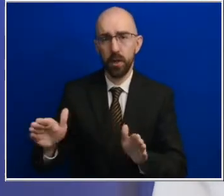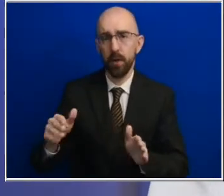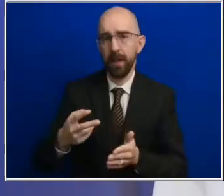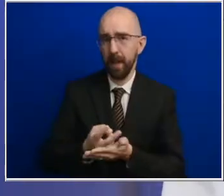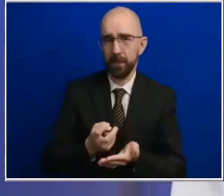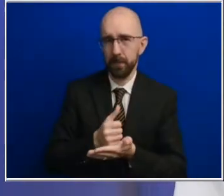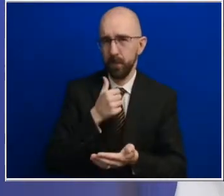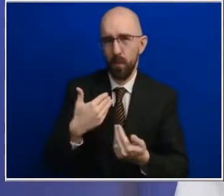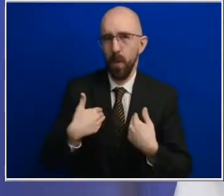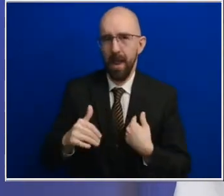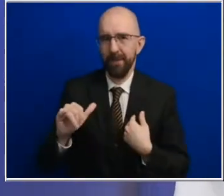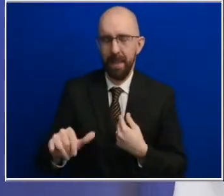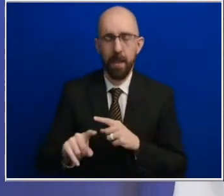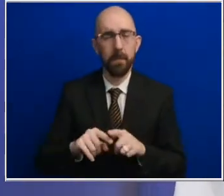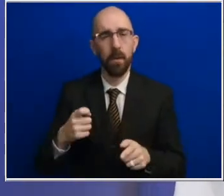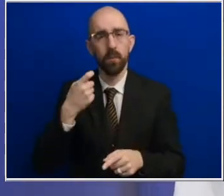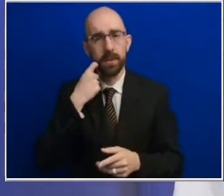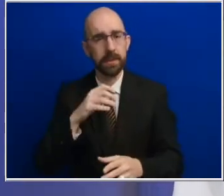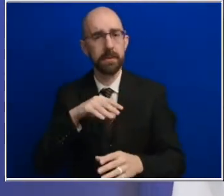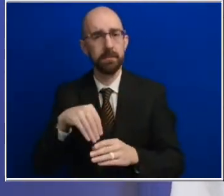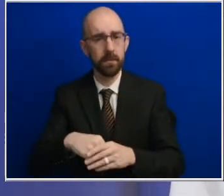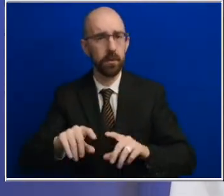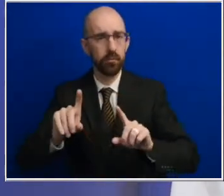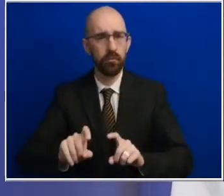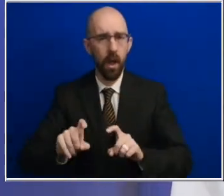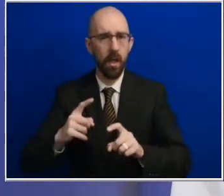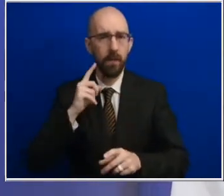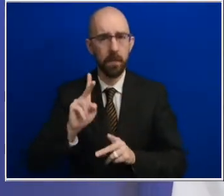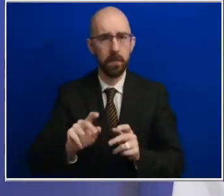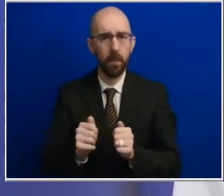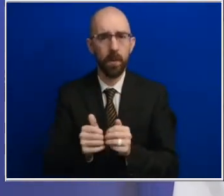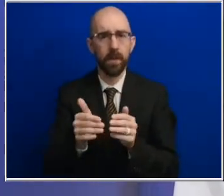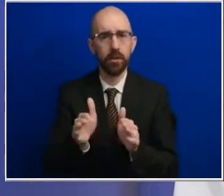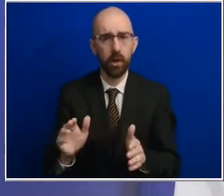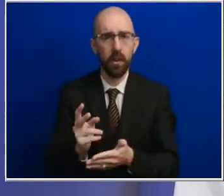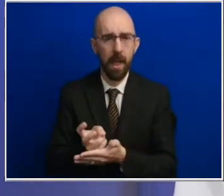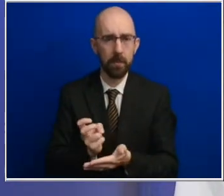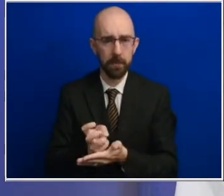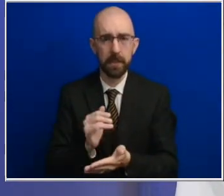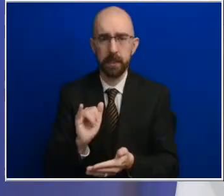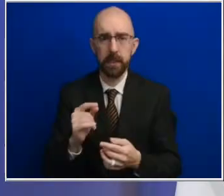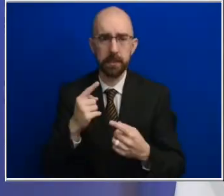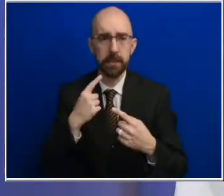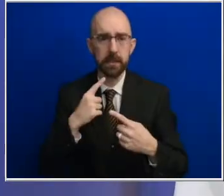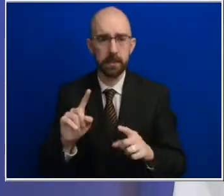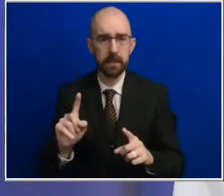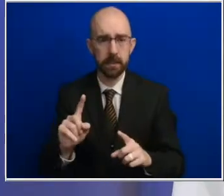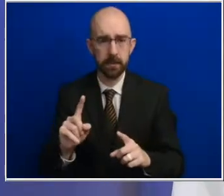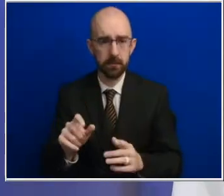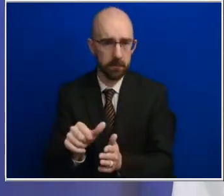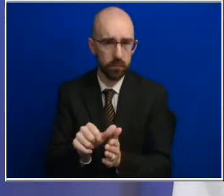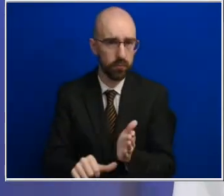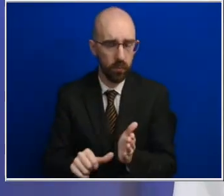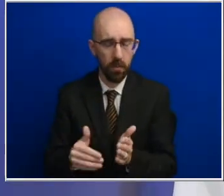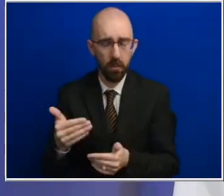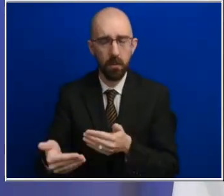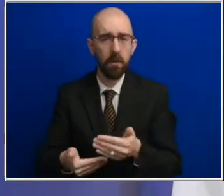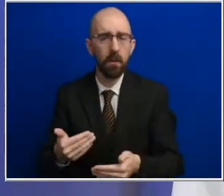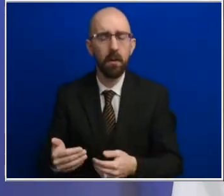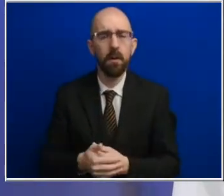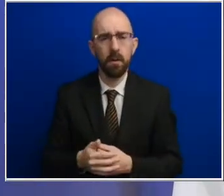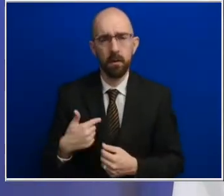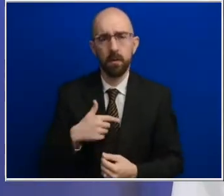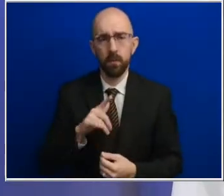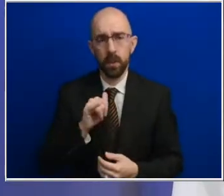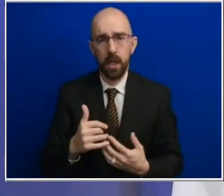just recently participated in a trial for people with generalized epilepsy that has a surgical pathway, and we're really confident that